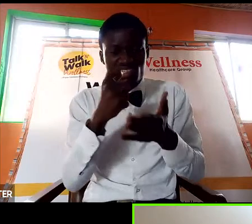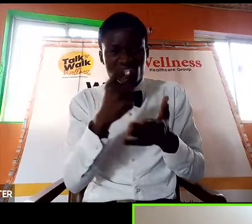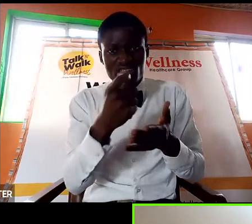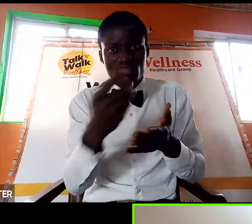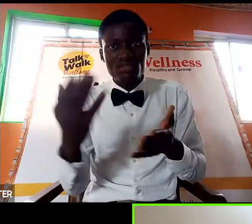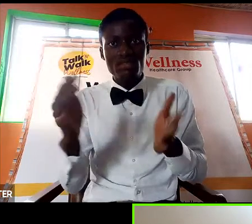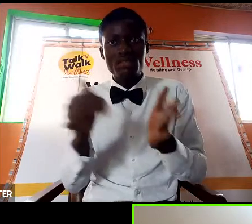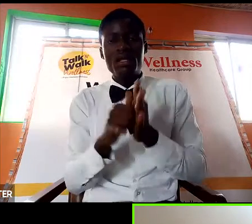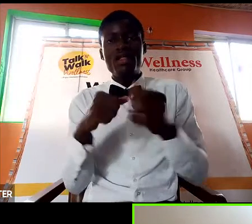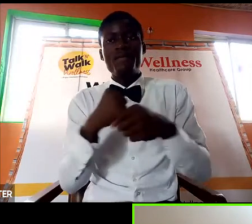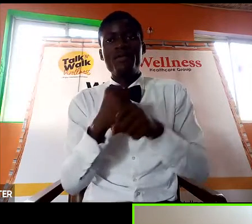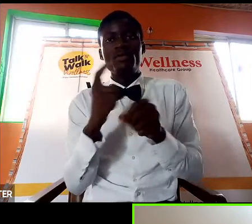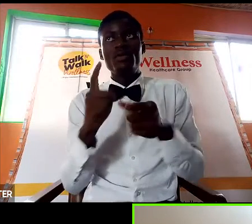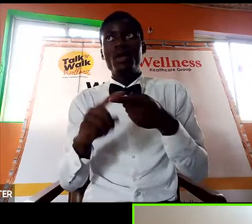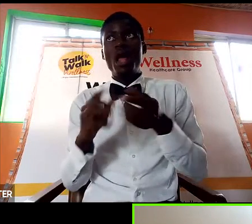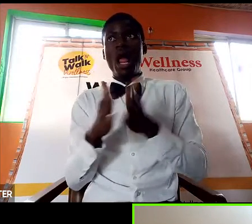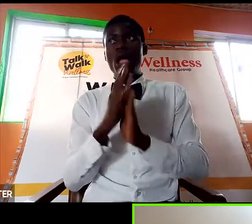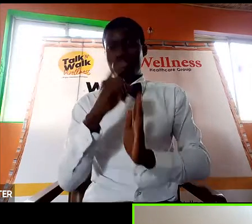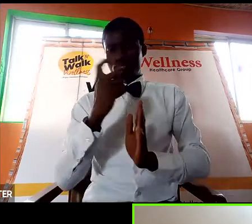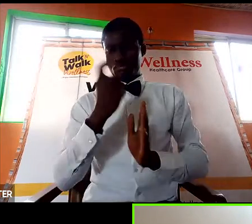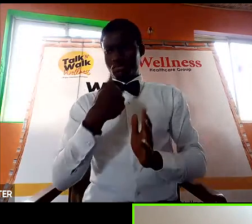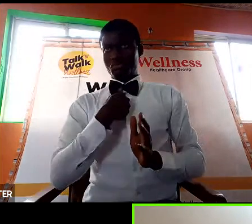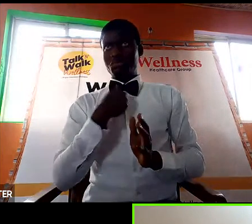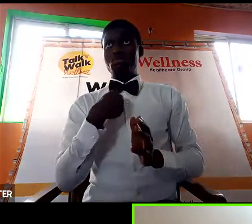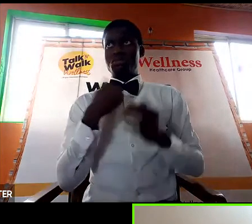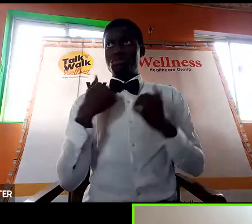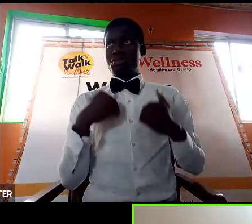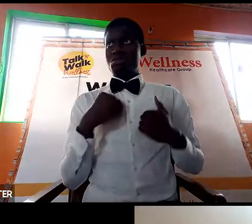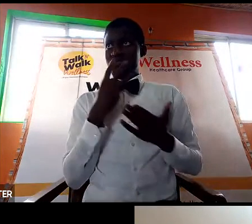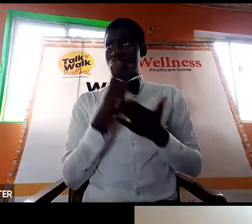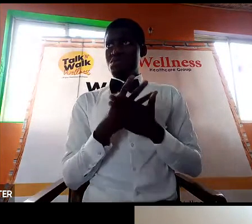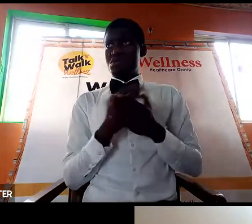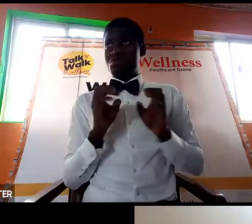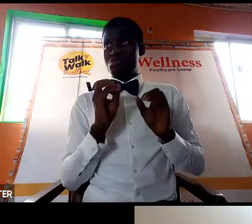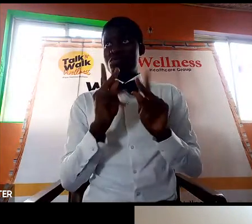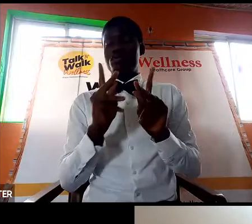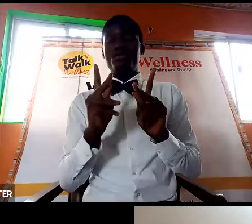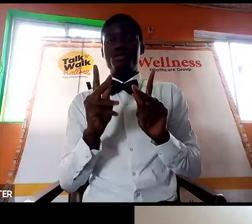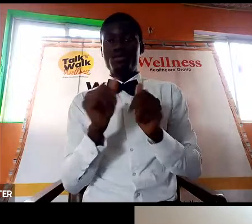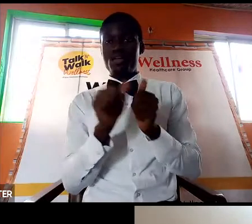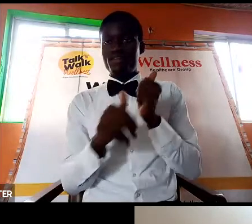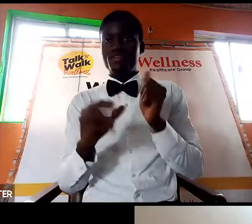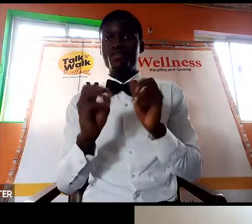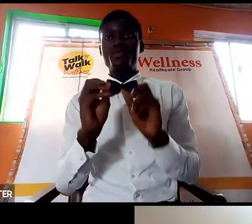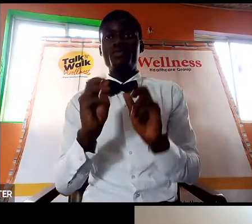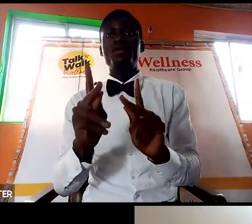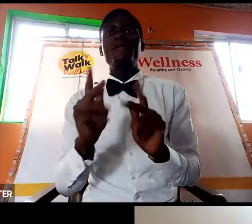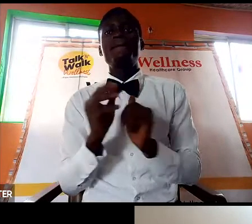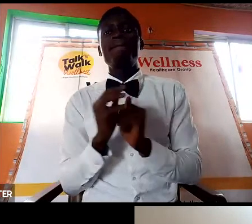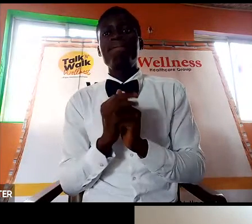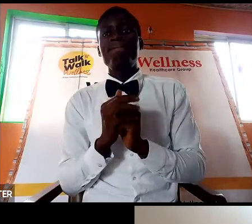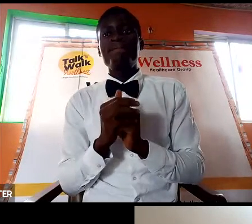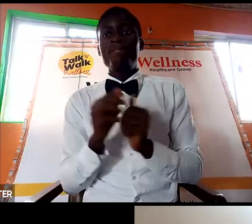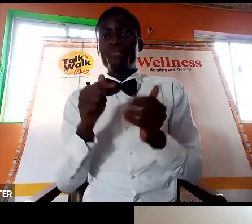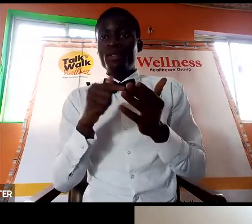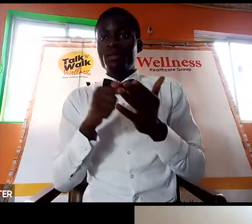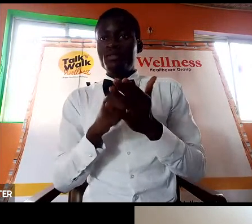doing well? Are we okay? Is everything okay? So this is all about